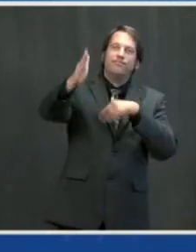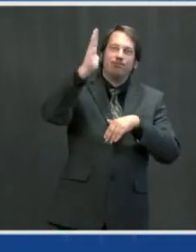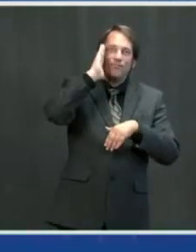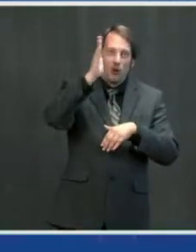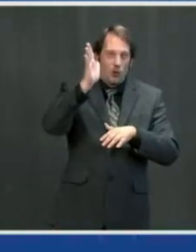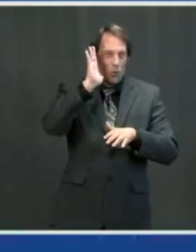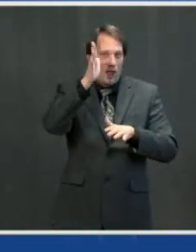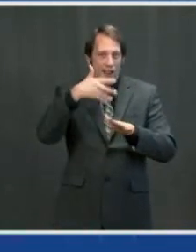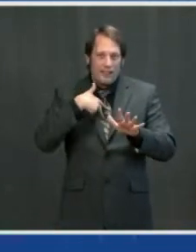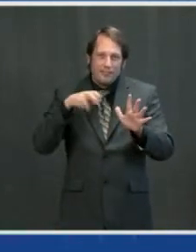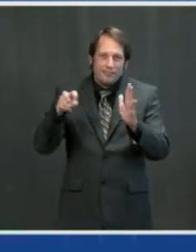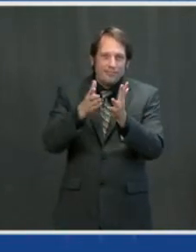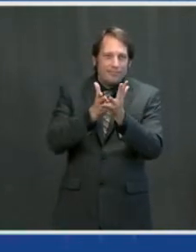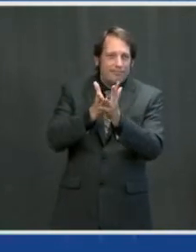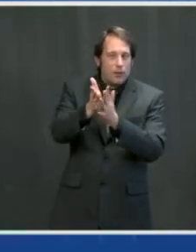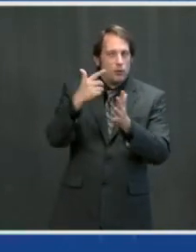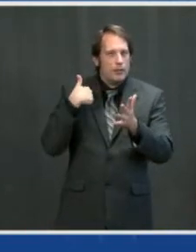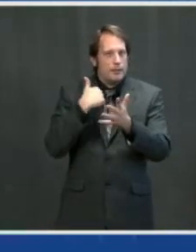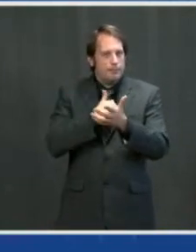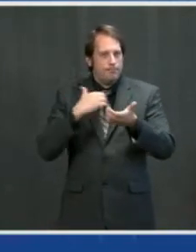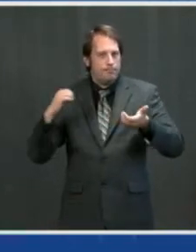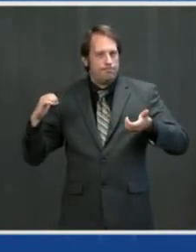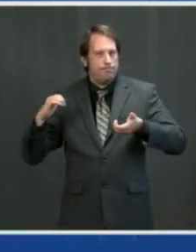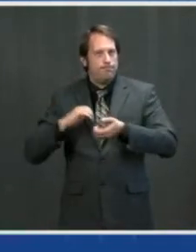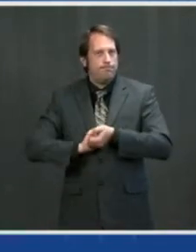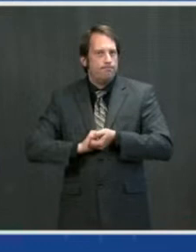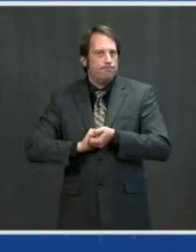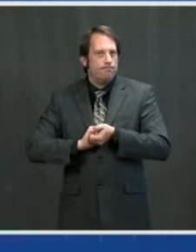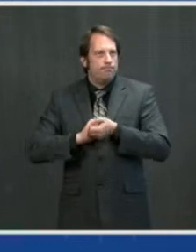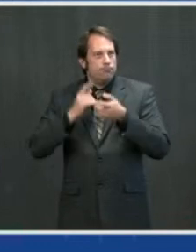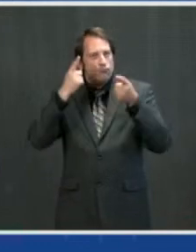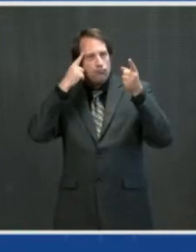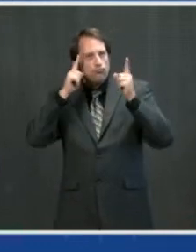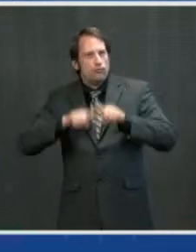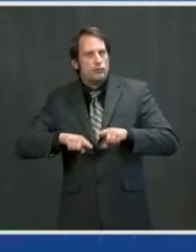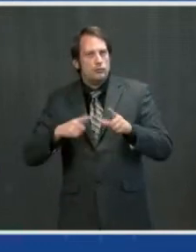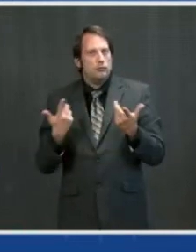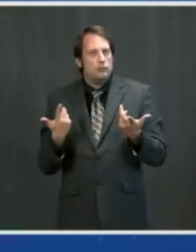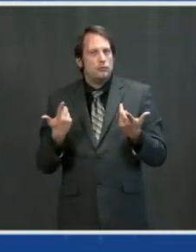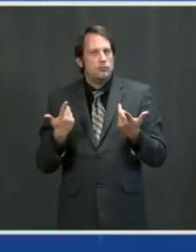the realization of a free and open Indo-Pacific.